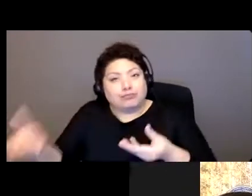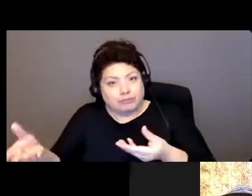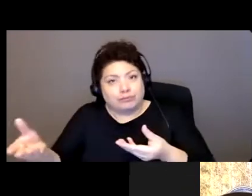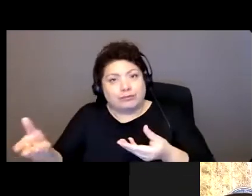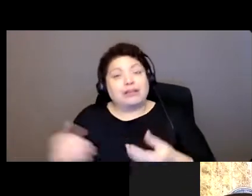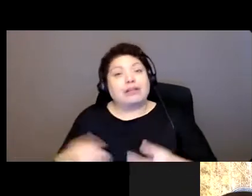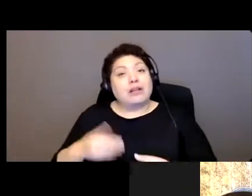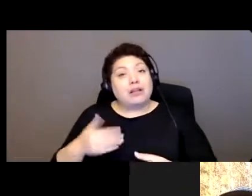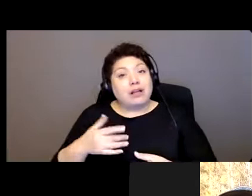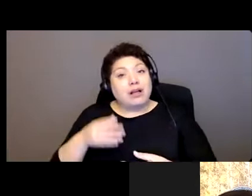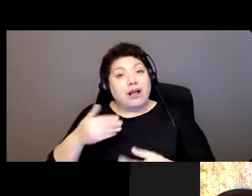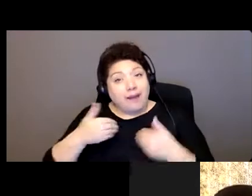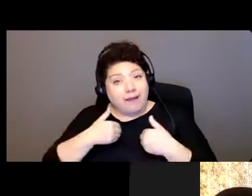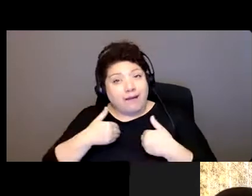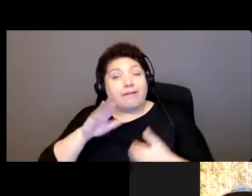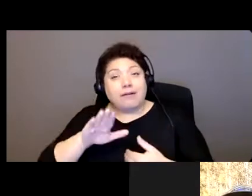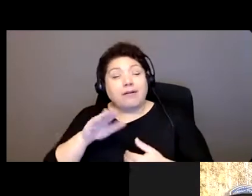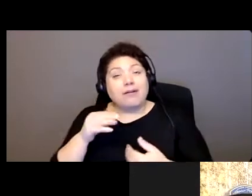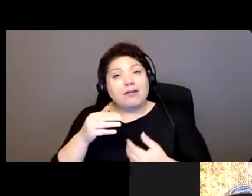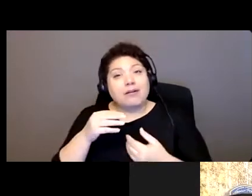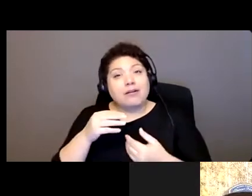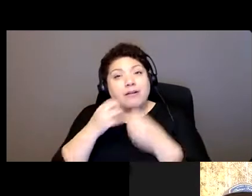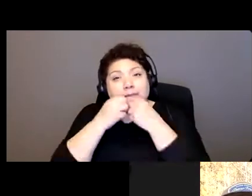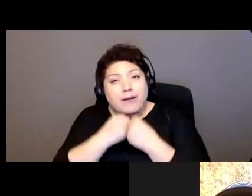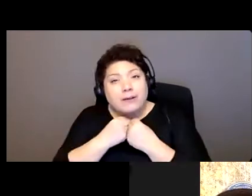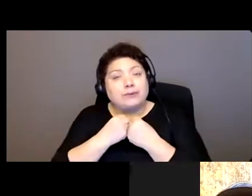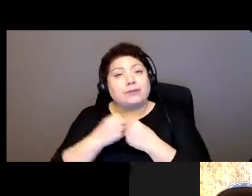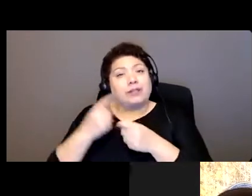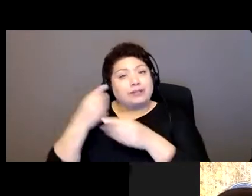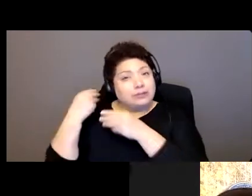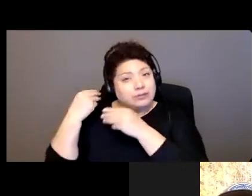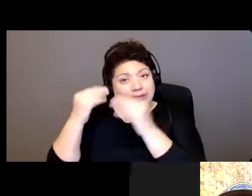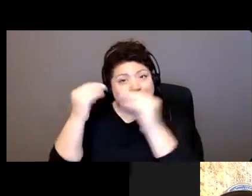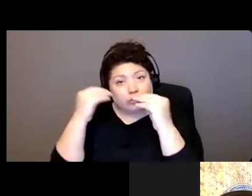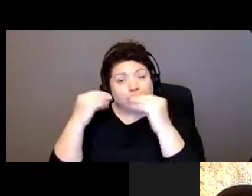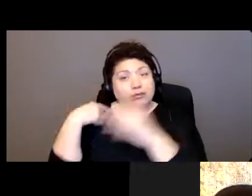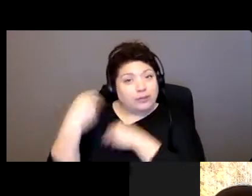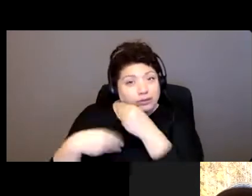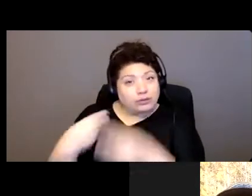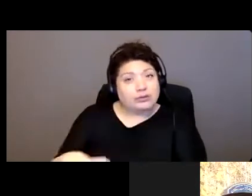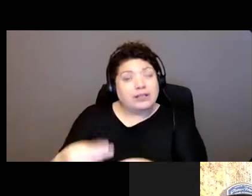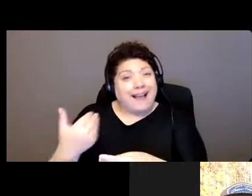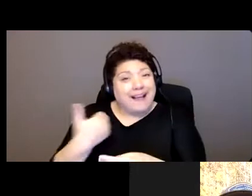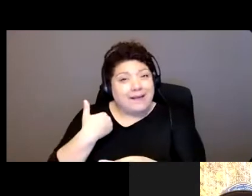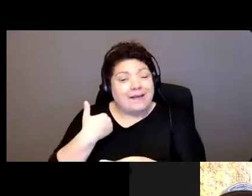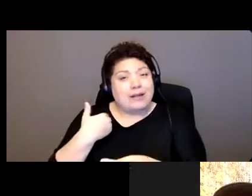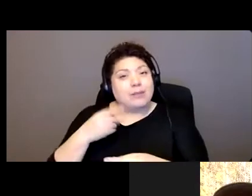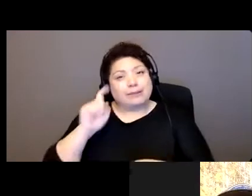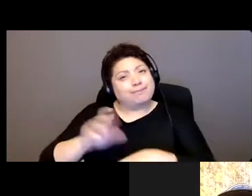are there, but they just need to be reminded sometimes that you need to do that. You need to go out of your way to